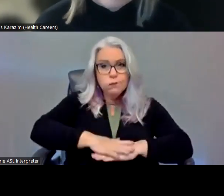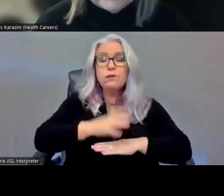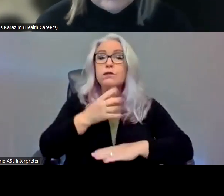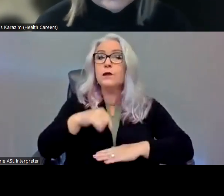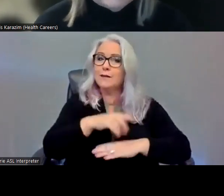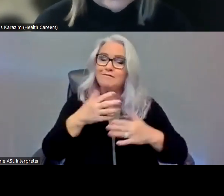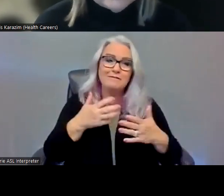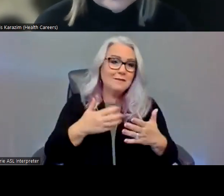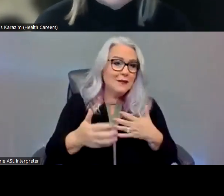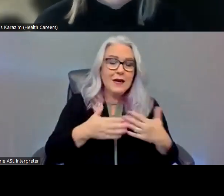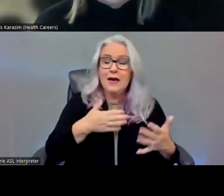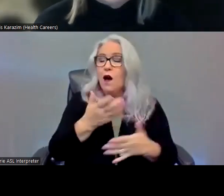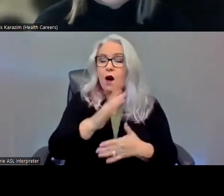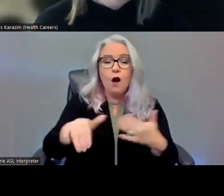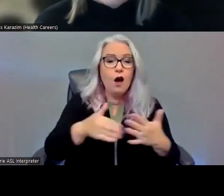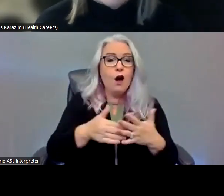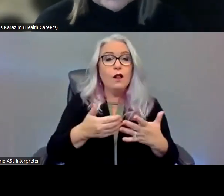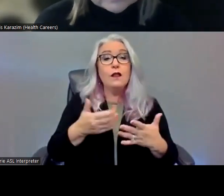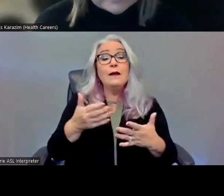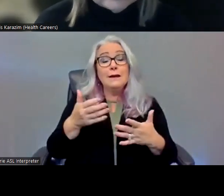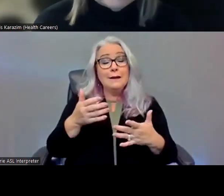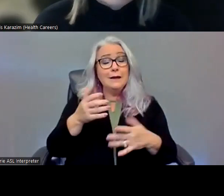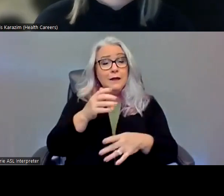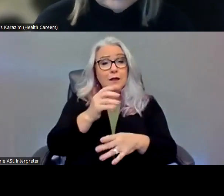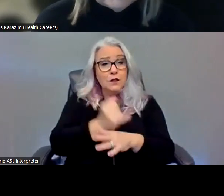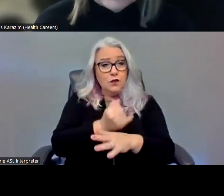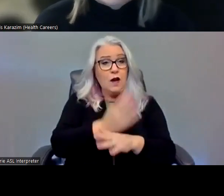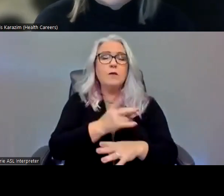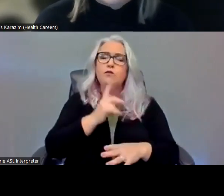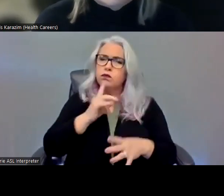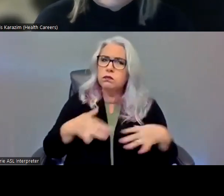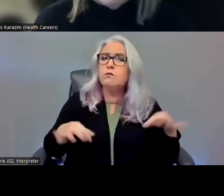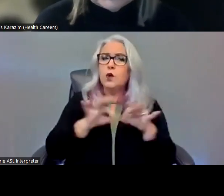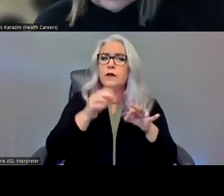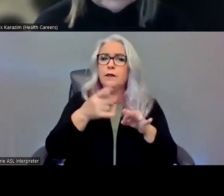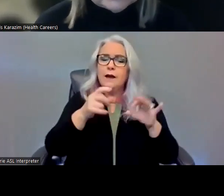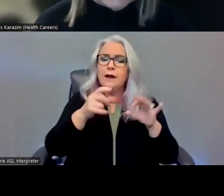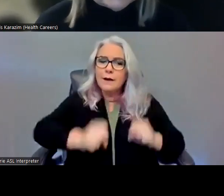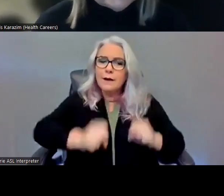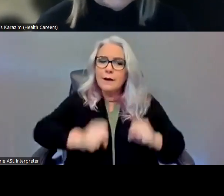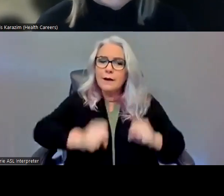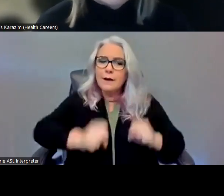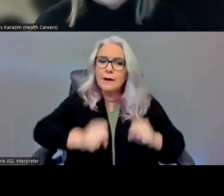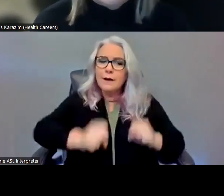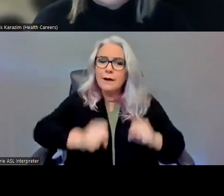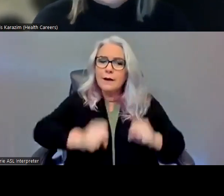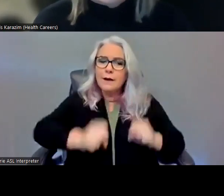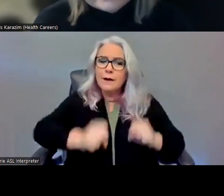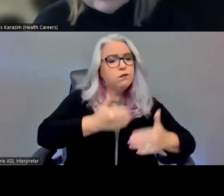that they have an ability to assess and respond quickly in emergent and urgent